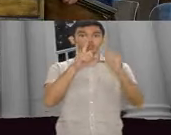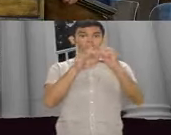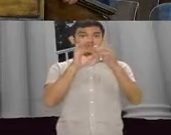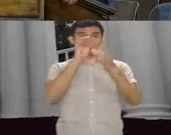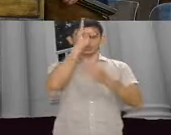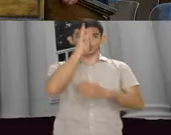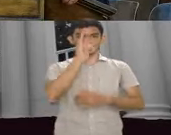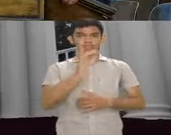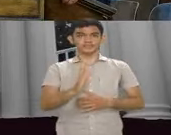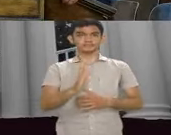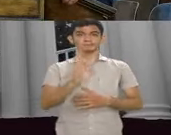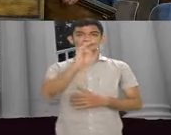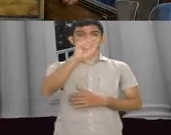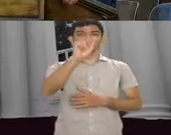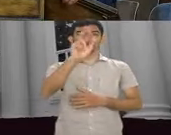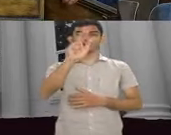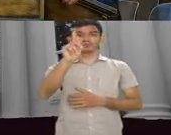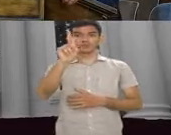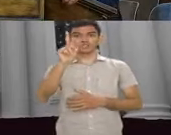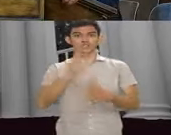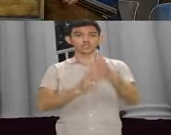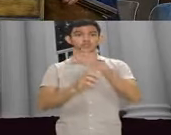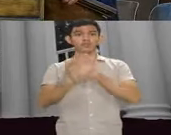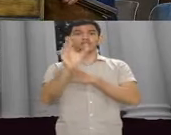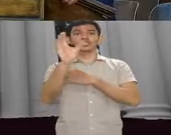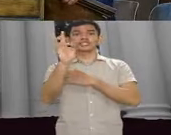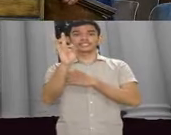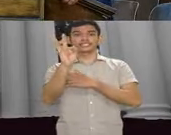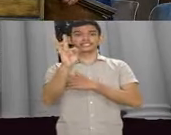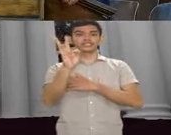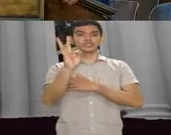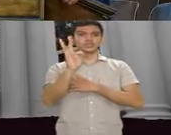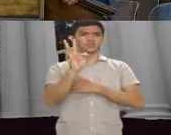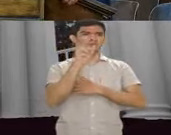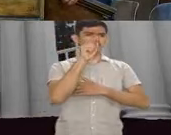what the Bible says. Mark chapter 6, verse number 3. Is not this